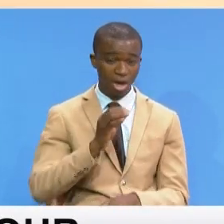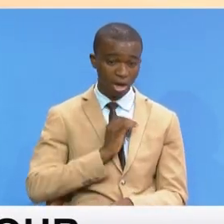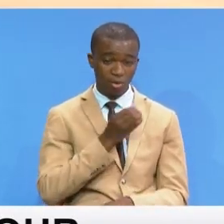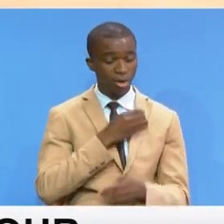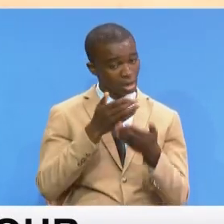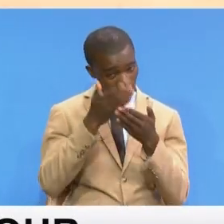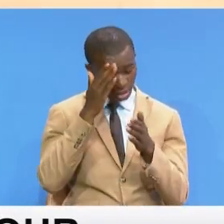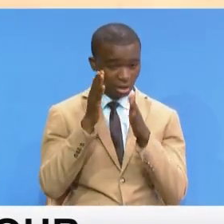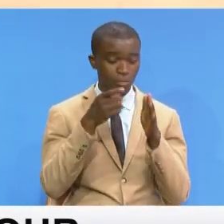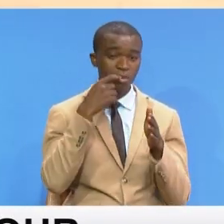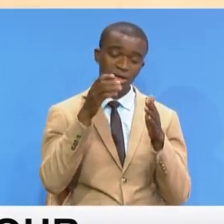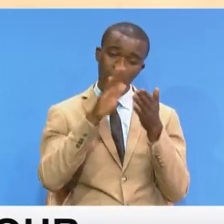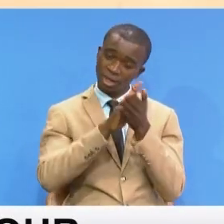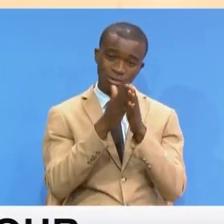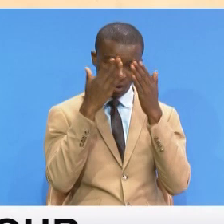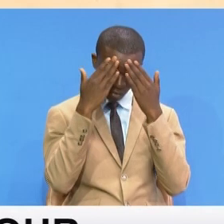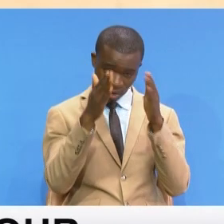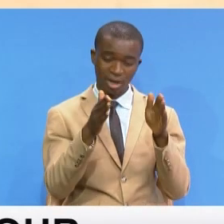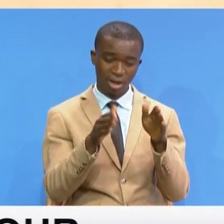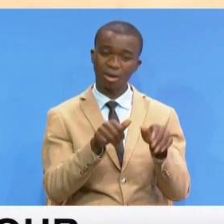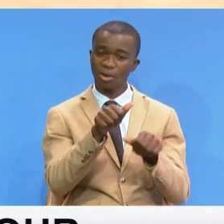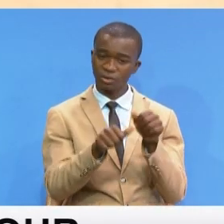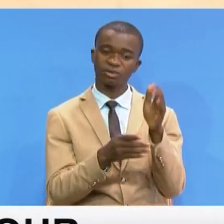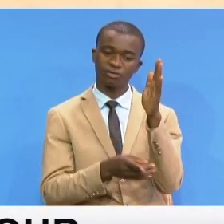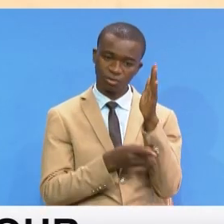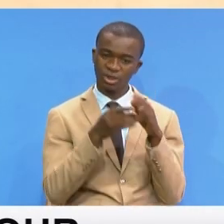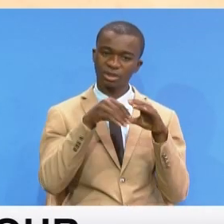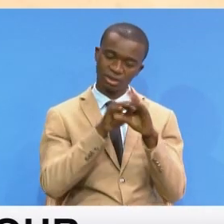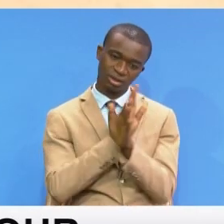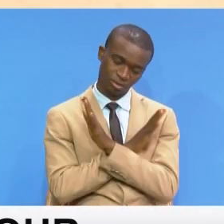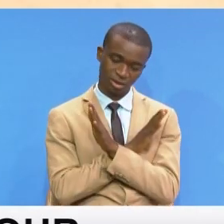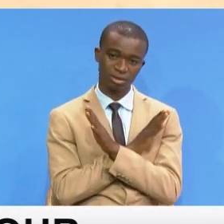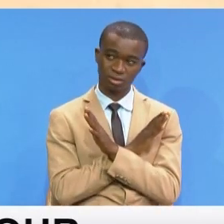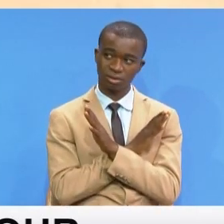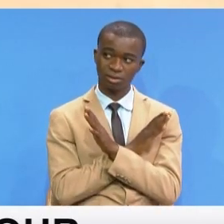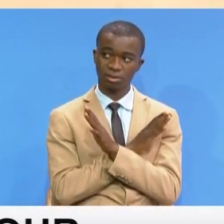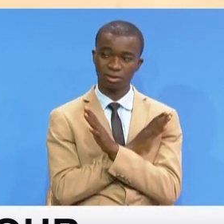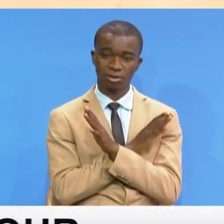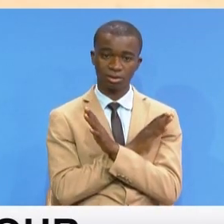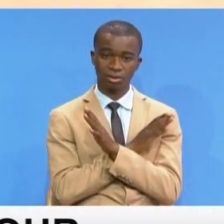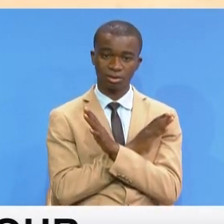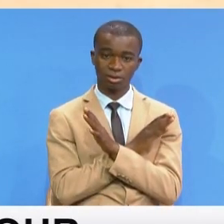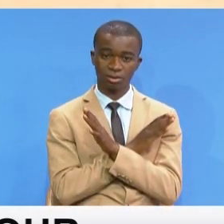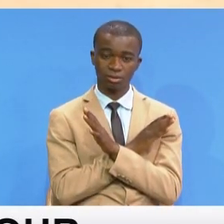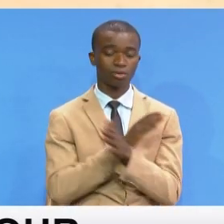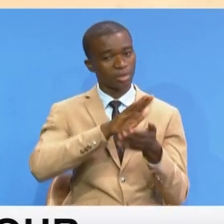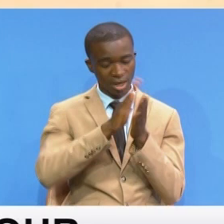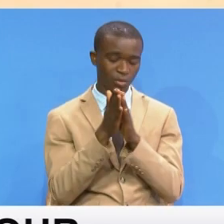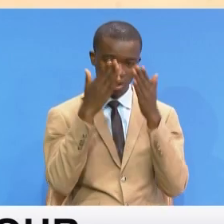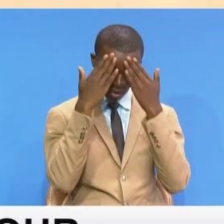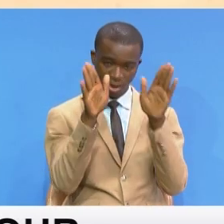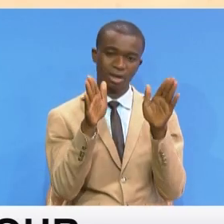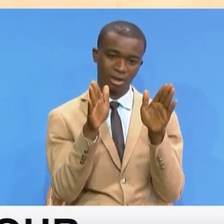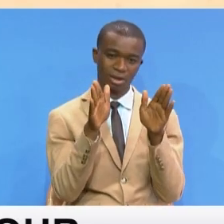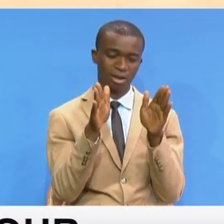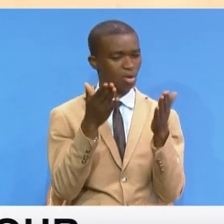for development in our country to come to fruition, we need to